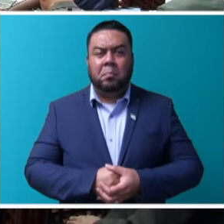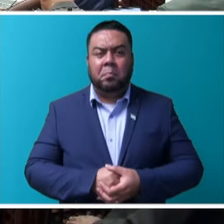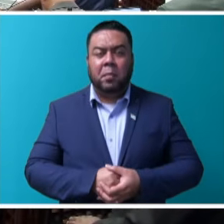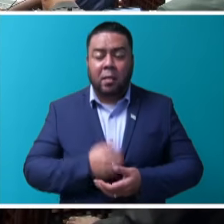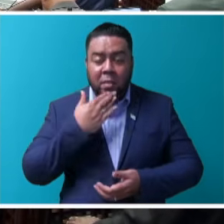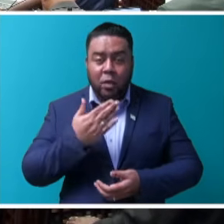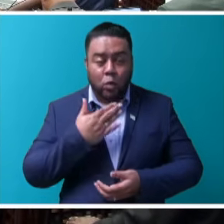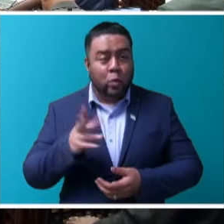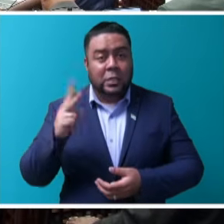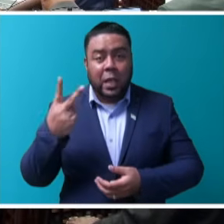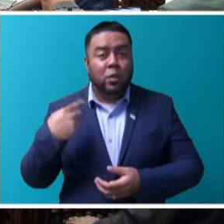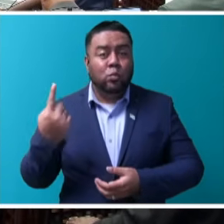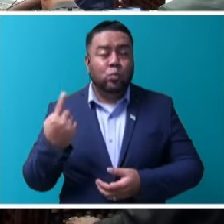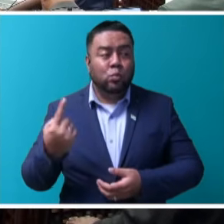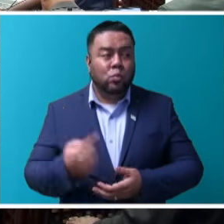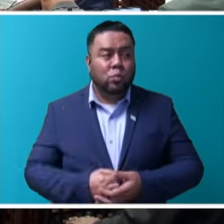Thank you. Is there a seconder?